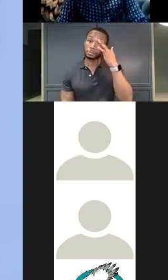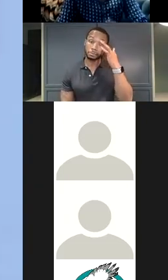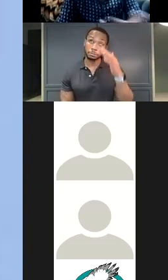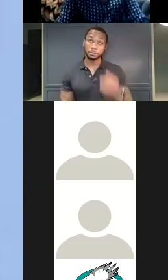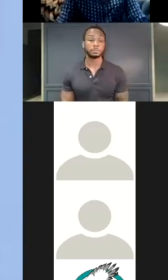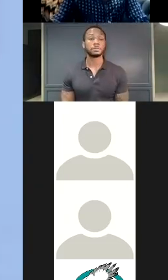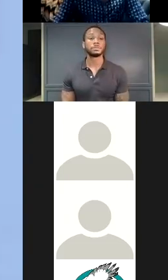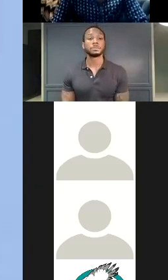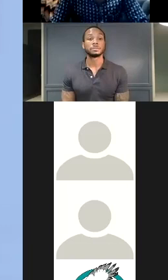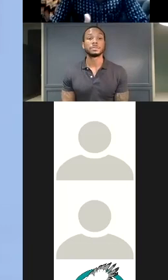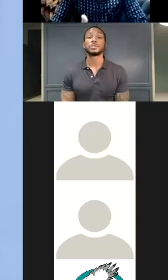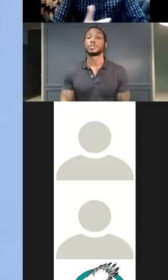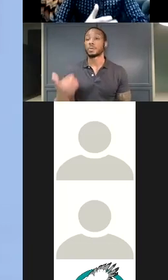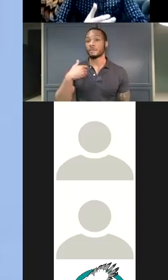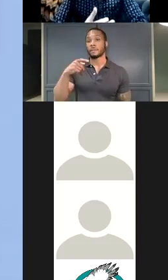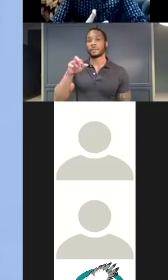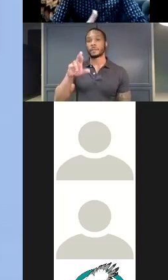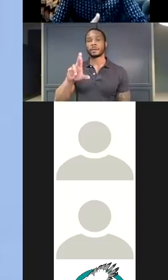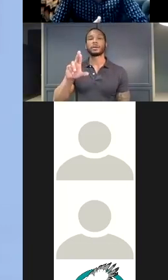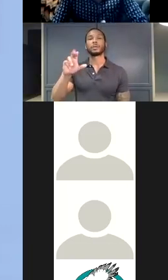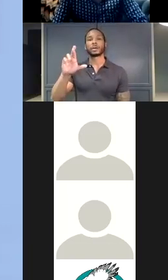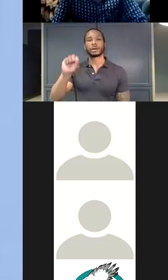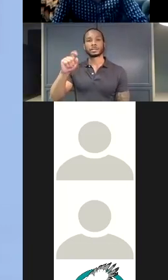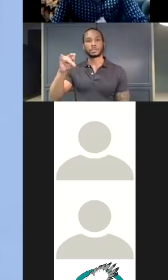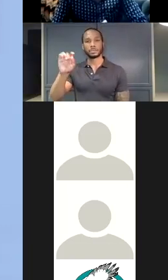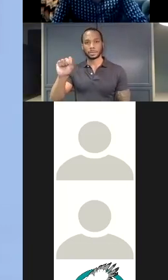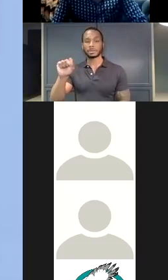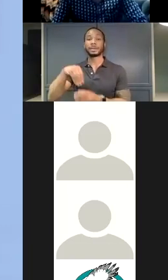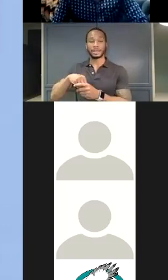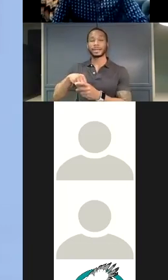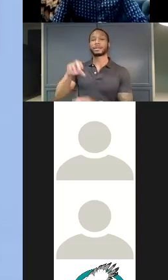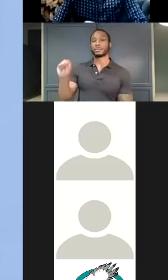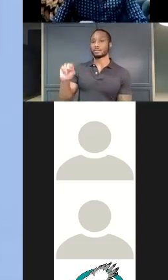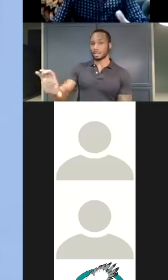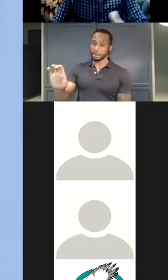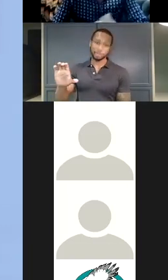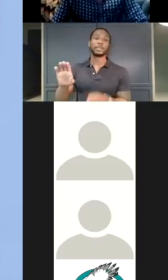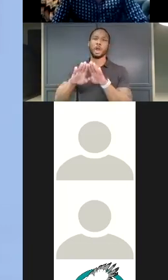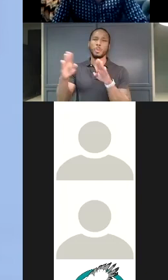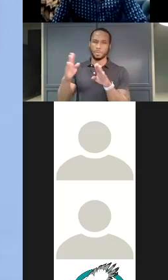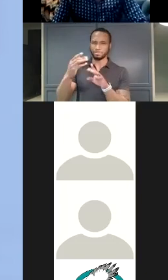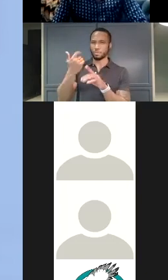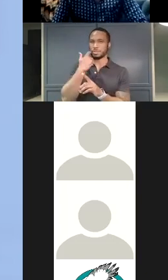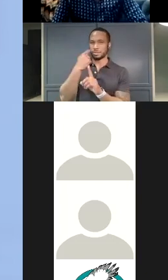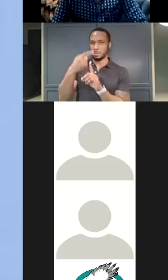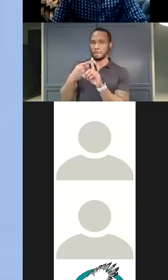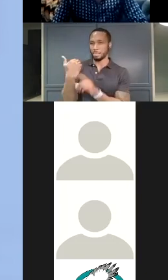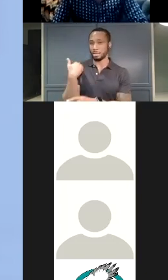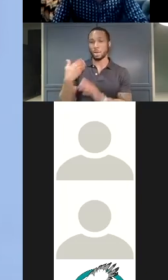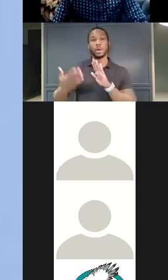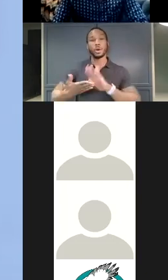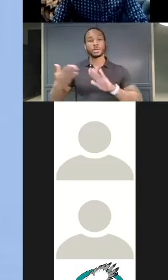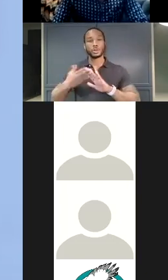there is a peer respite in North Carolina that opened about a month ago. It's run by that organization, Promise